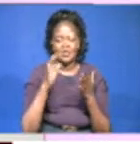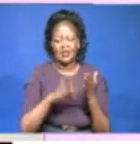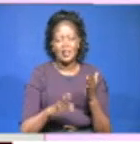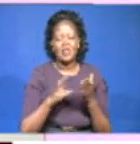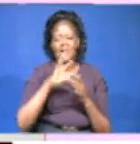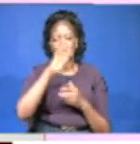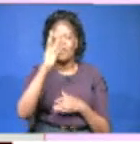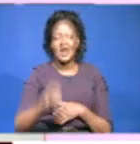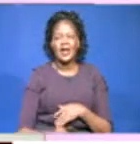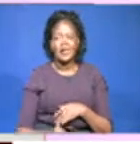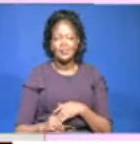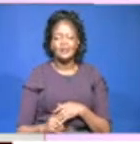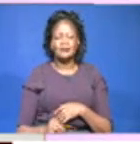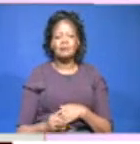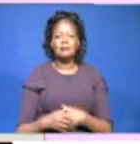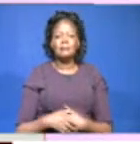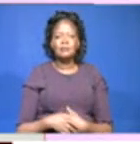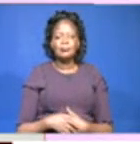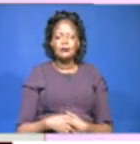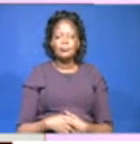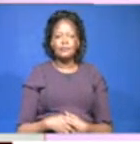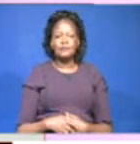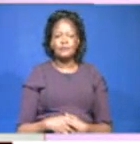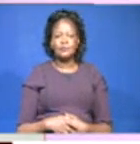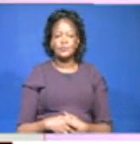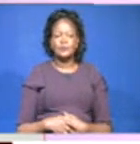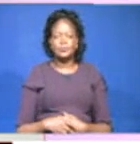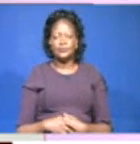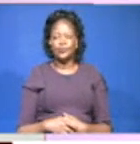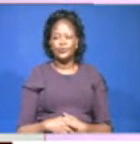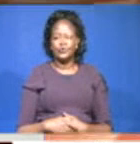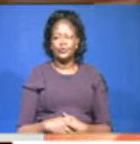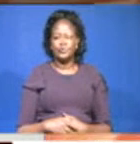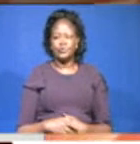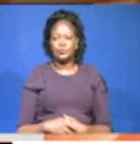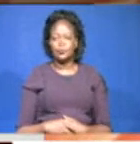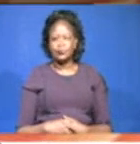Africa. Regina Manyara reporting for Lunchtime News.